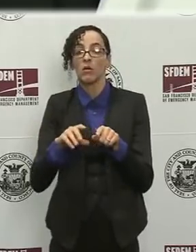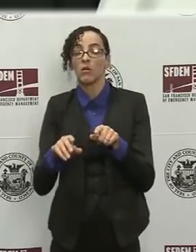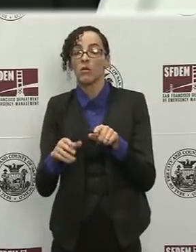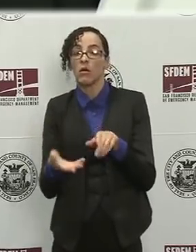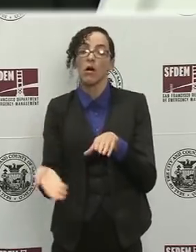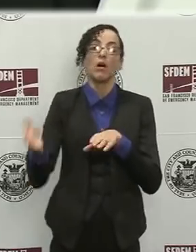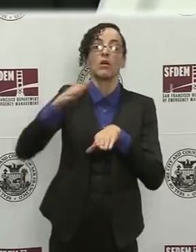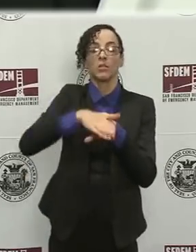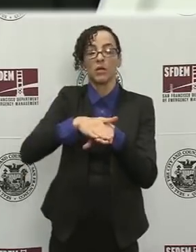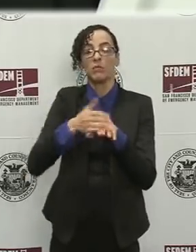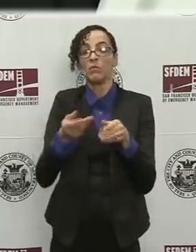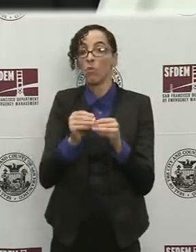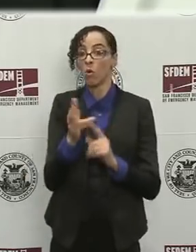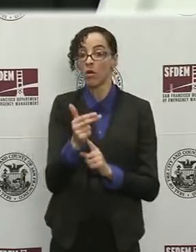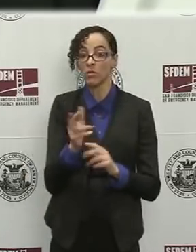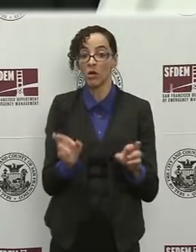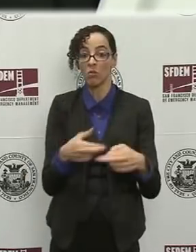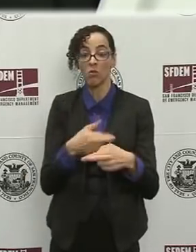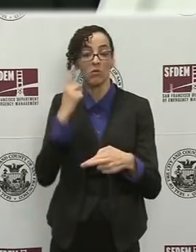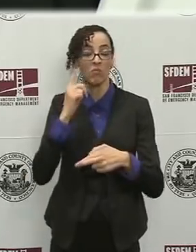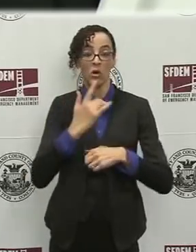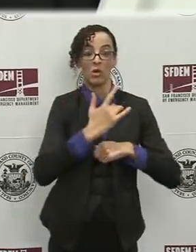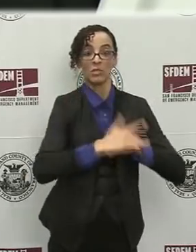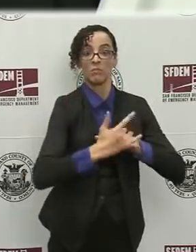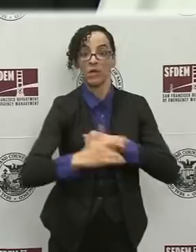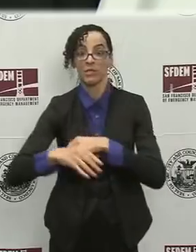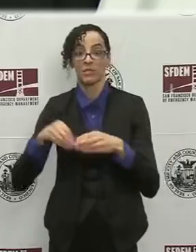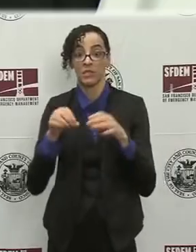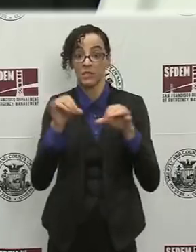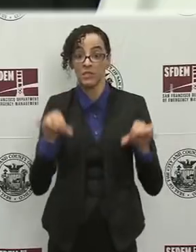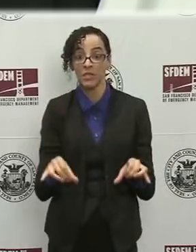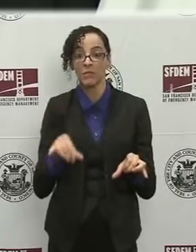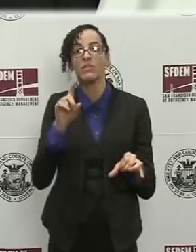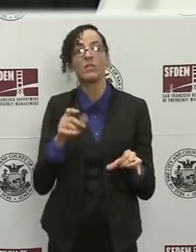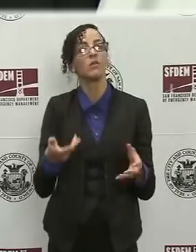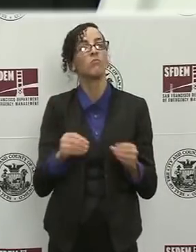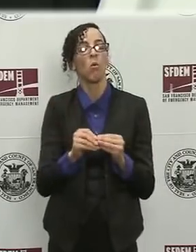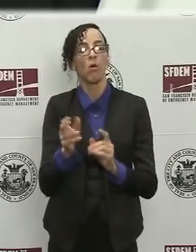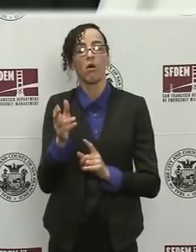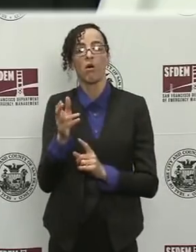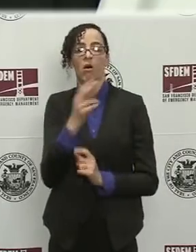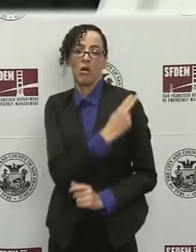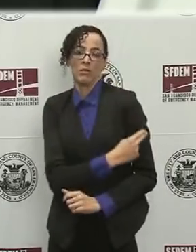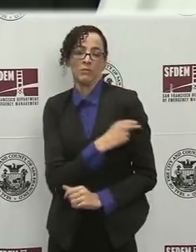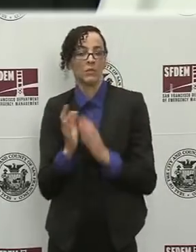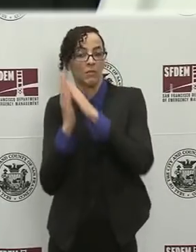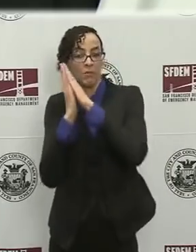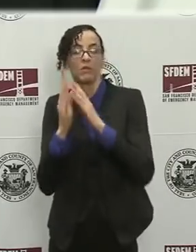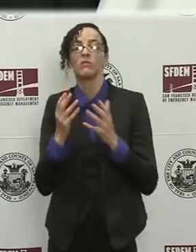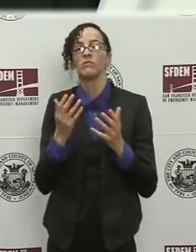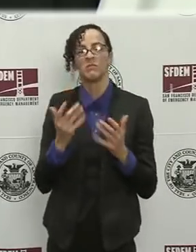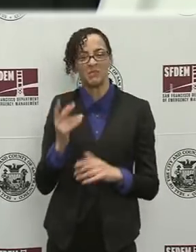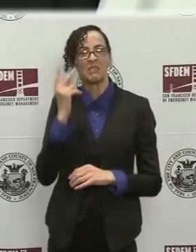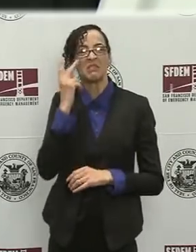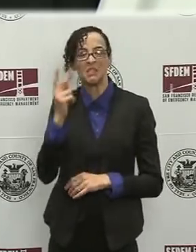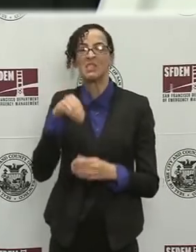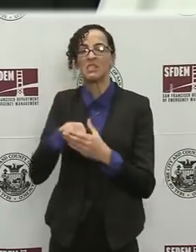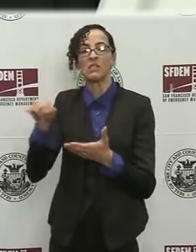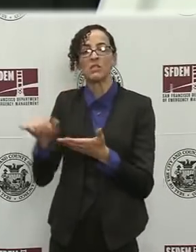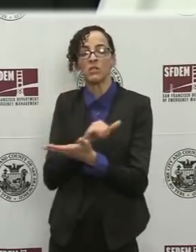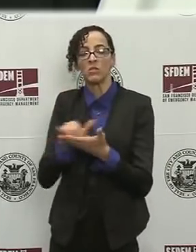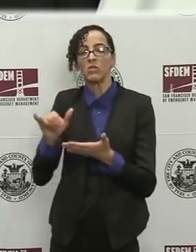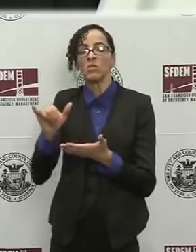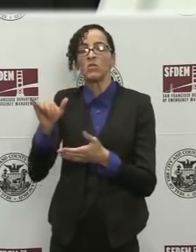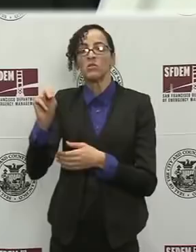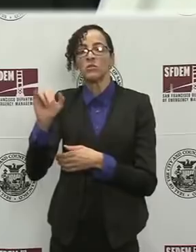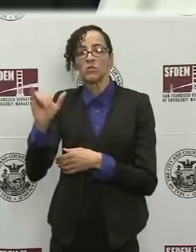our system, we need more hospital beds. In places like New York and Italy, we have seen what happens when we don't have